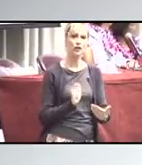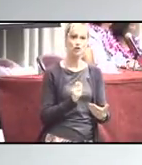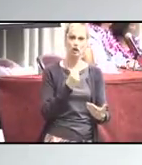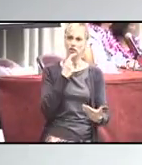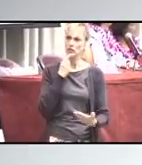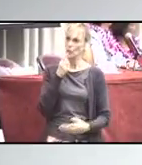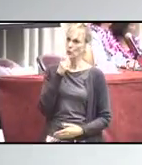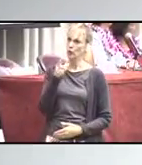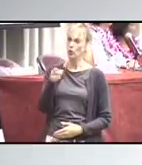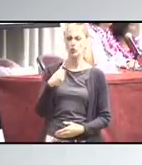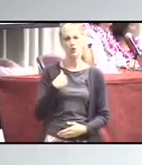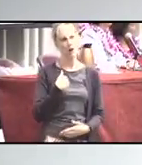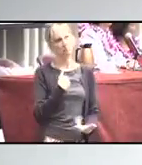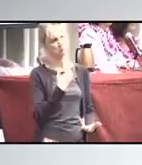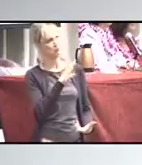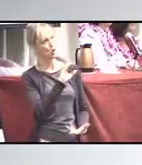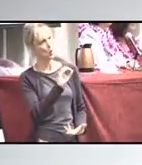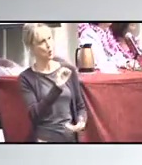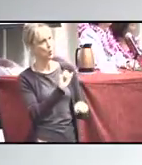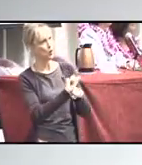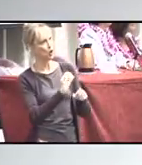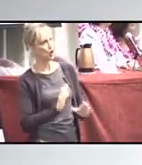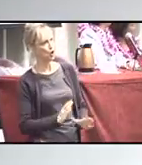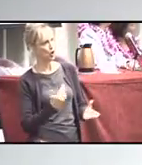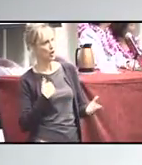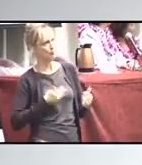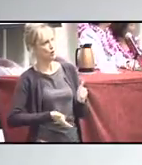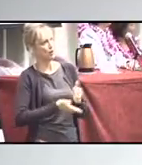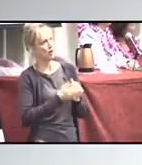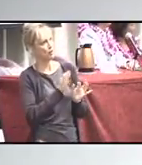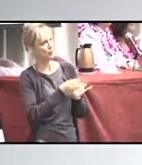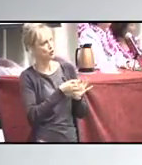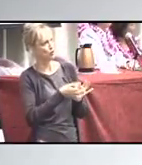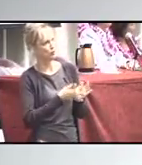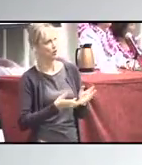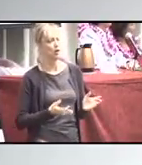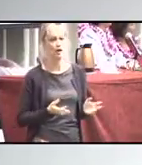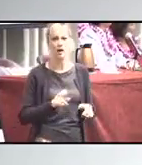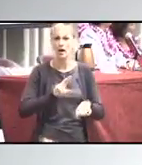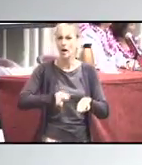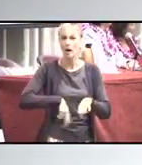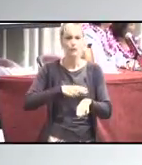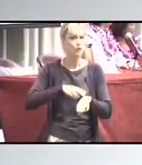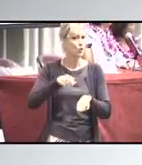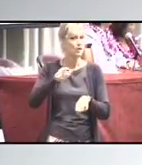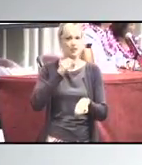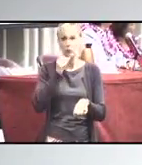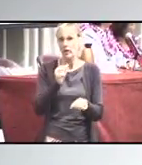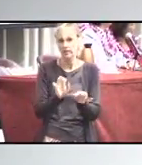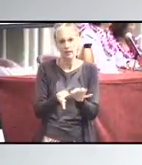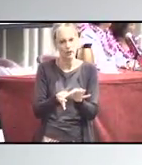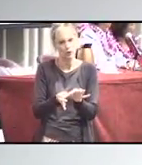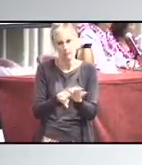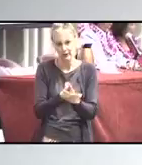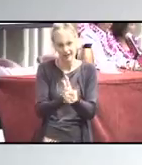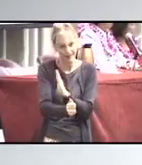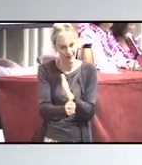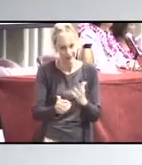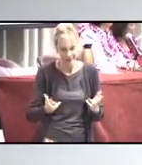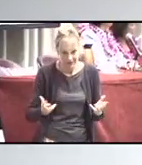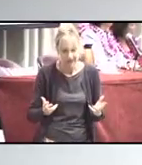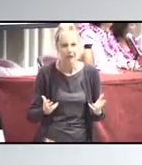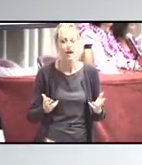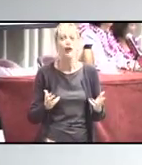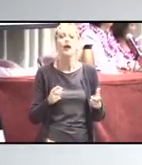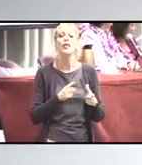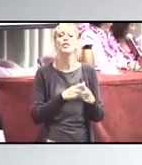his co-worker, I'm his colleague, and I'm here to help interpret. And of course he wasn't interpreting. And then we